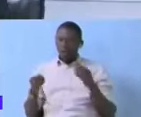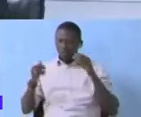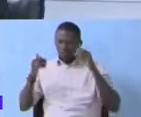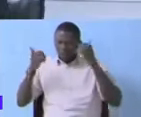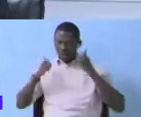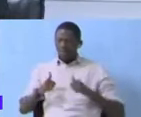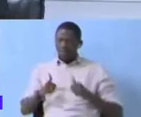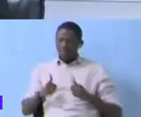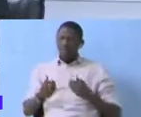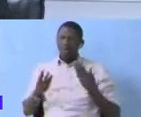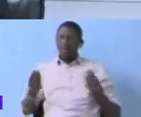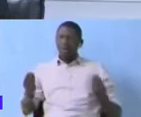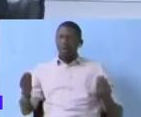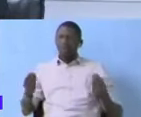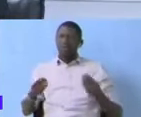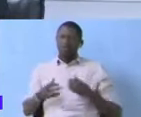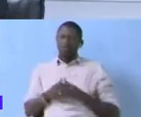Kotu.